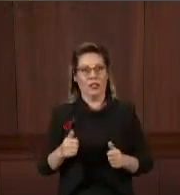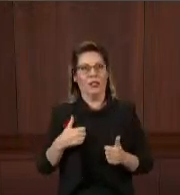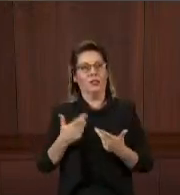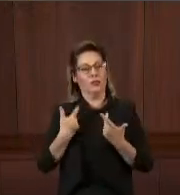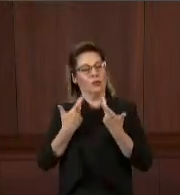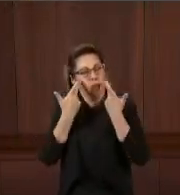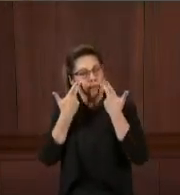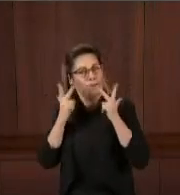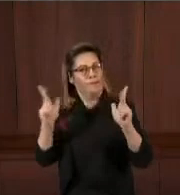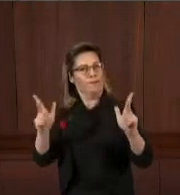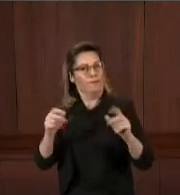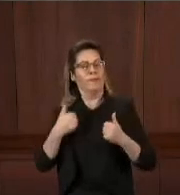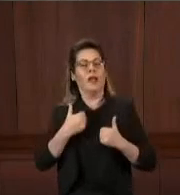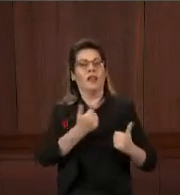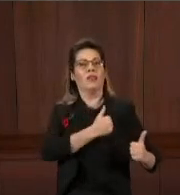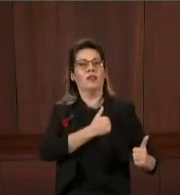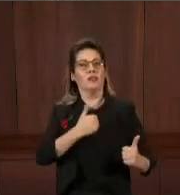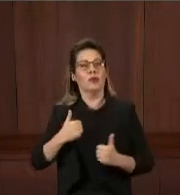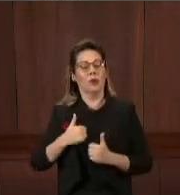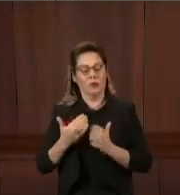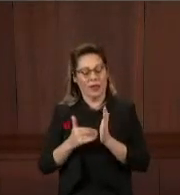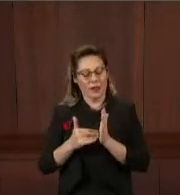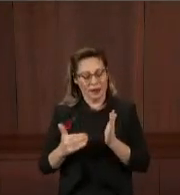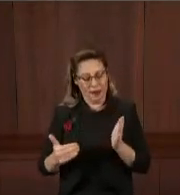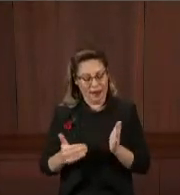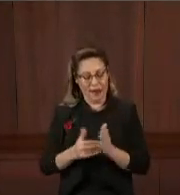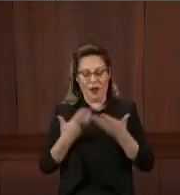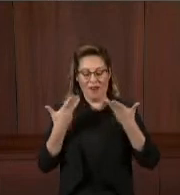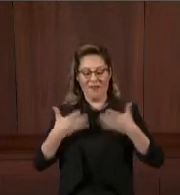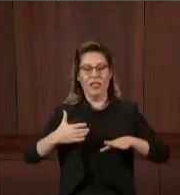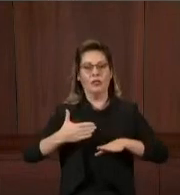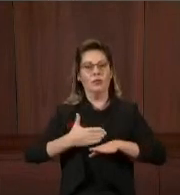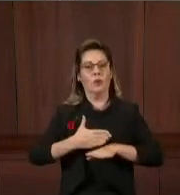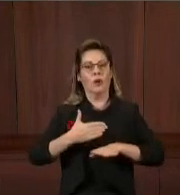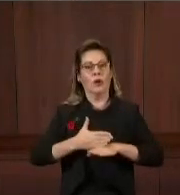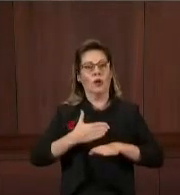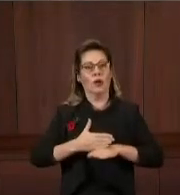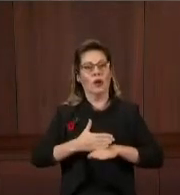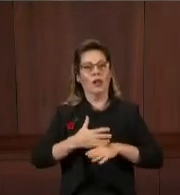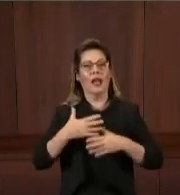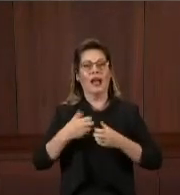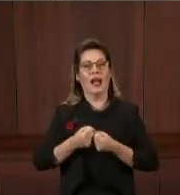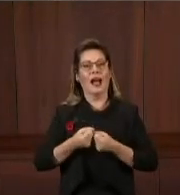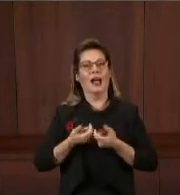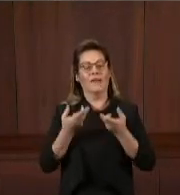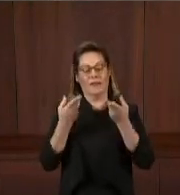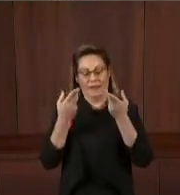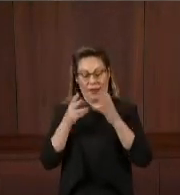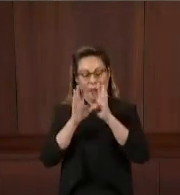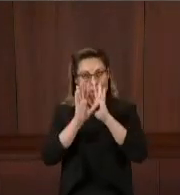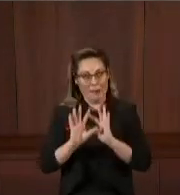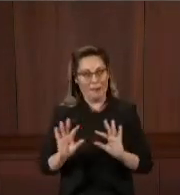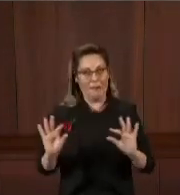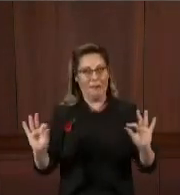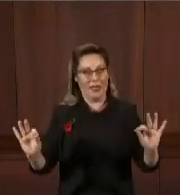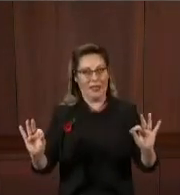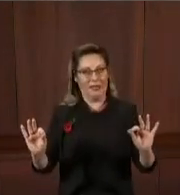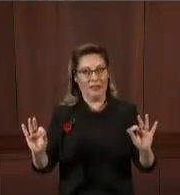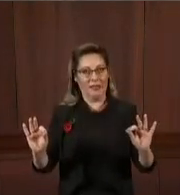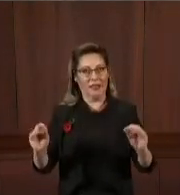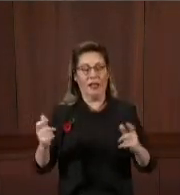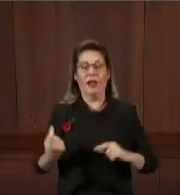at rest. The silence is broken by the reveille, which comes from the French word meaning to wake